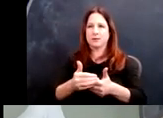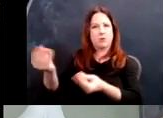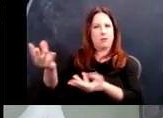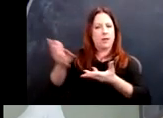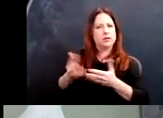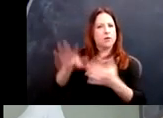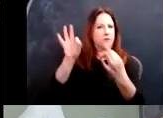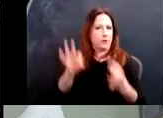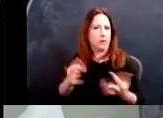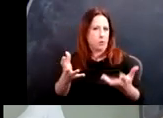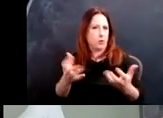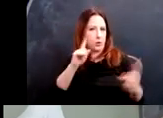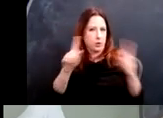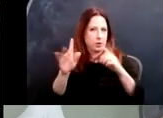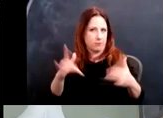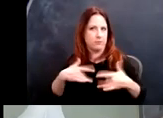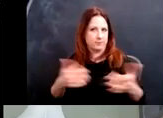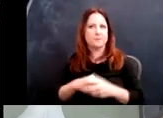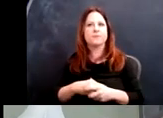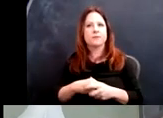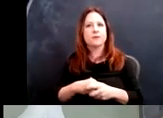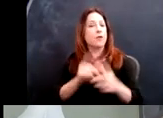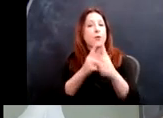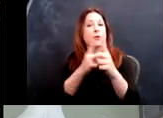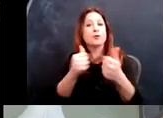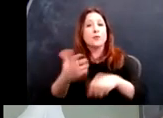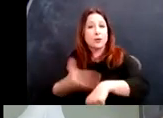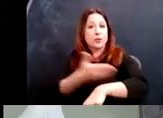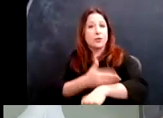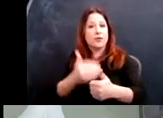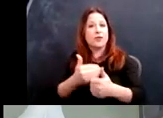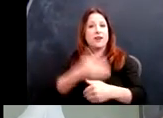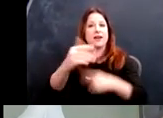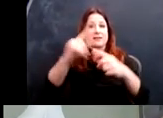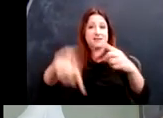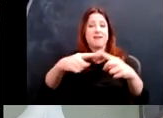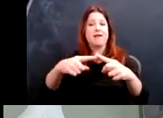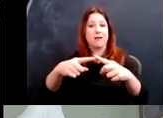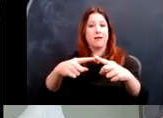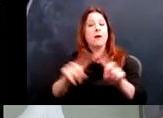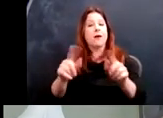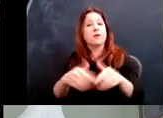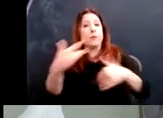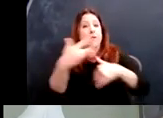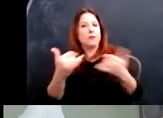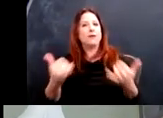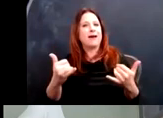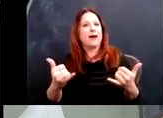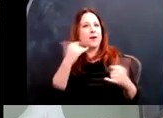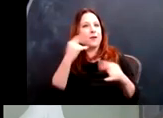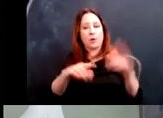us feedback on that as well, so we can make it better for the next cycle around. But these things are open now. And if you go to that website down on the bottom, you'll get